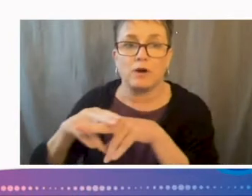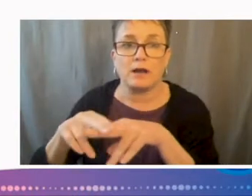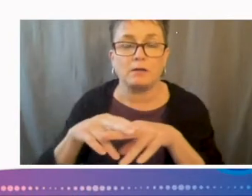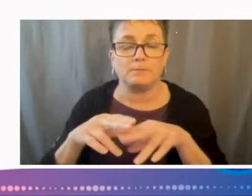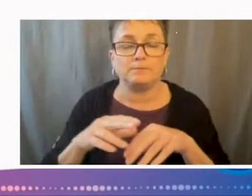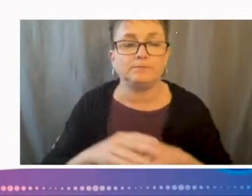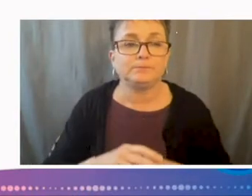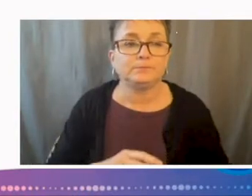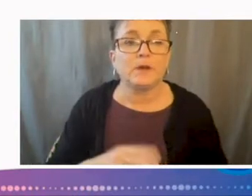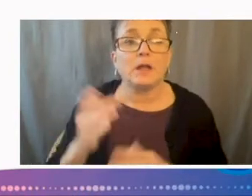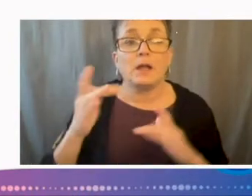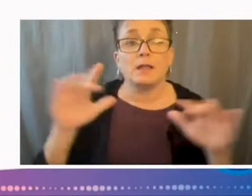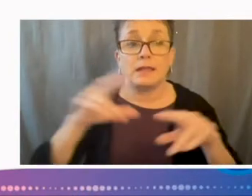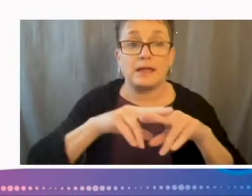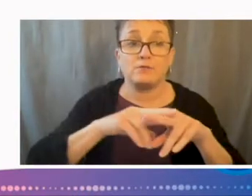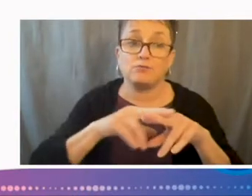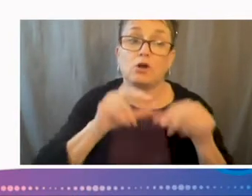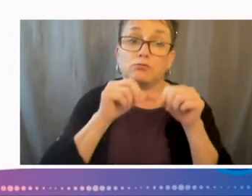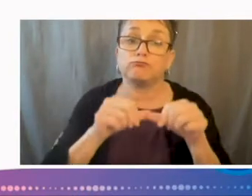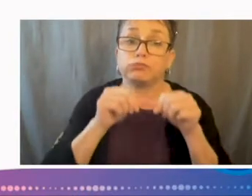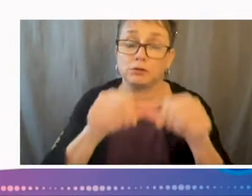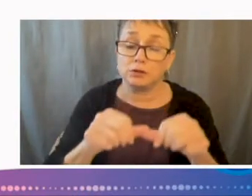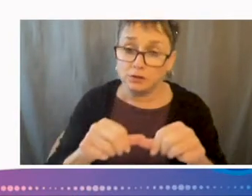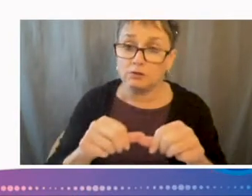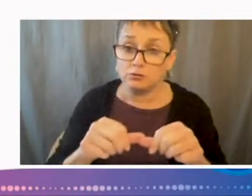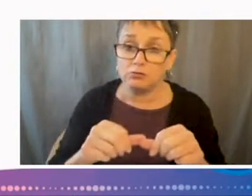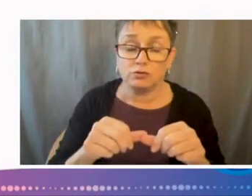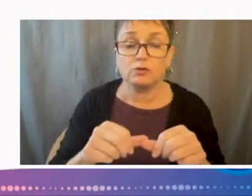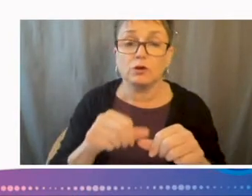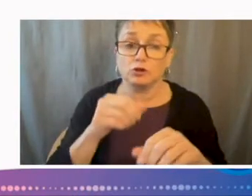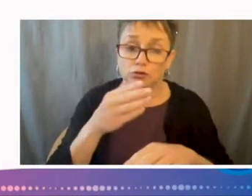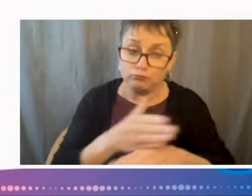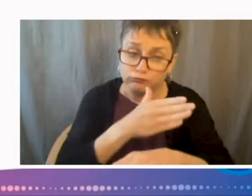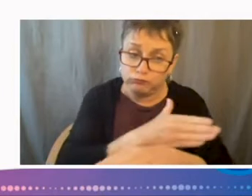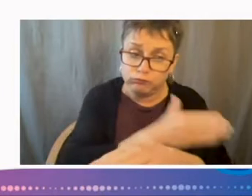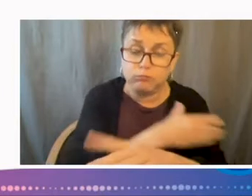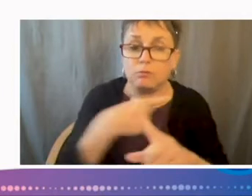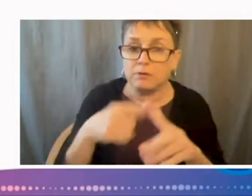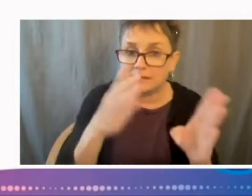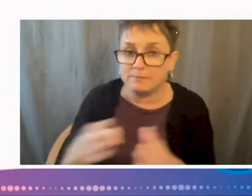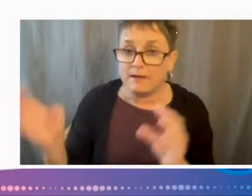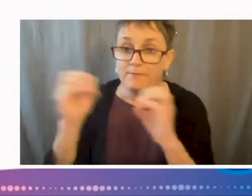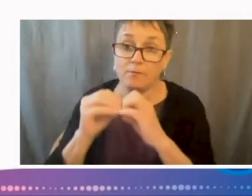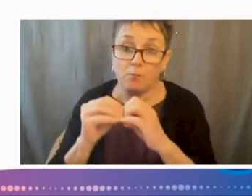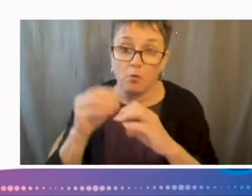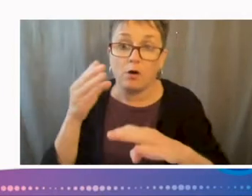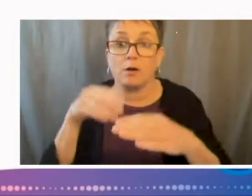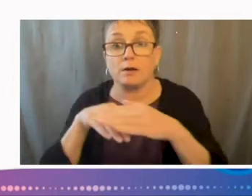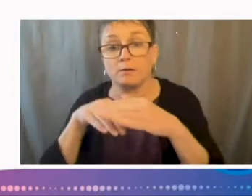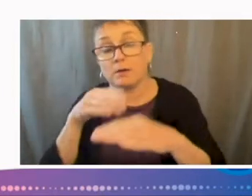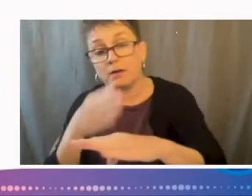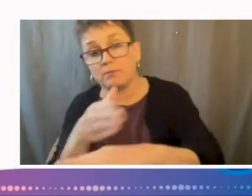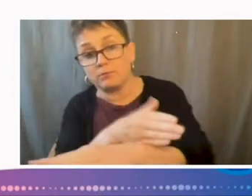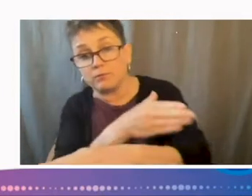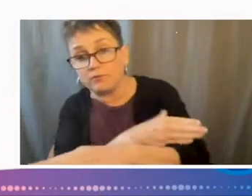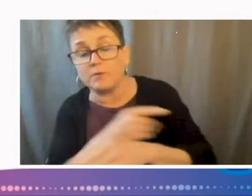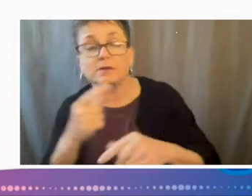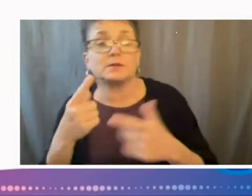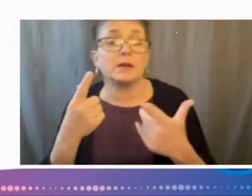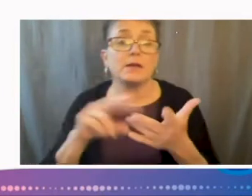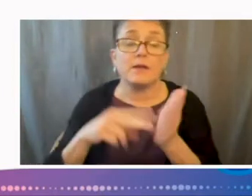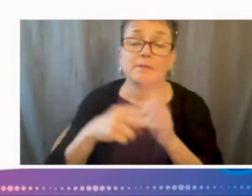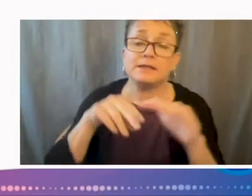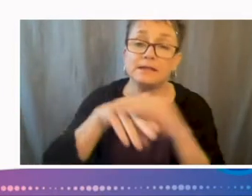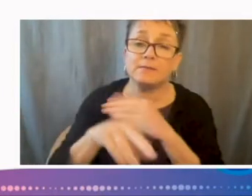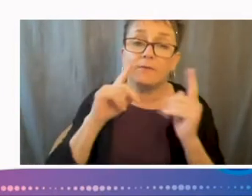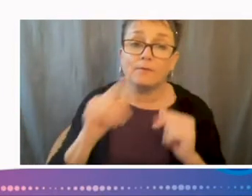Light Rail Operations continues to make and plan for improvements that ensure accessibility for all, whether it's repairing curbing at an entrance to our